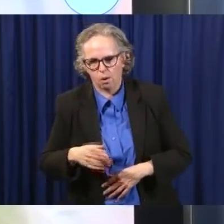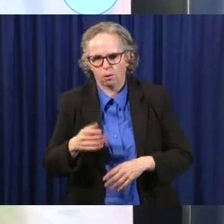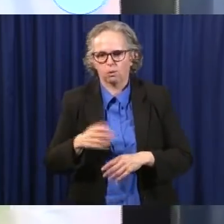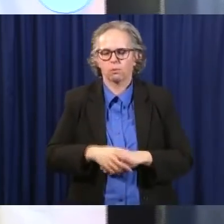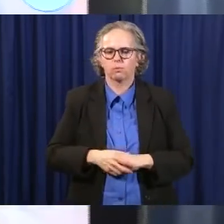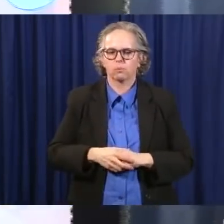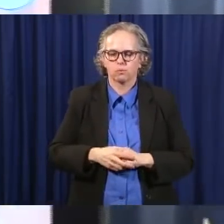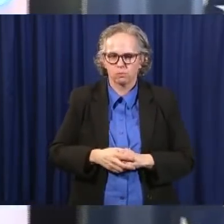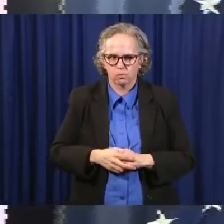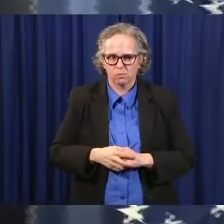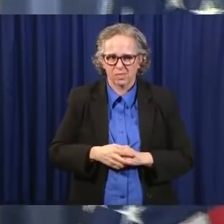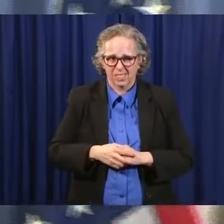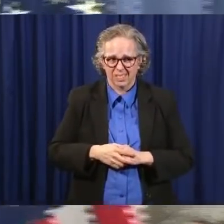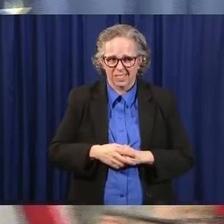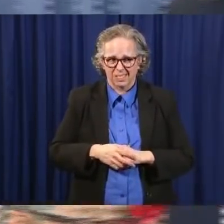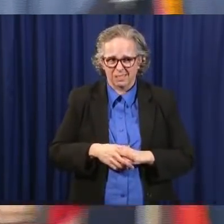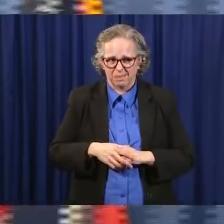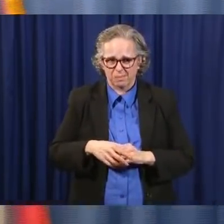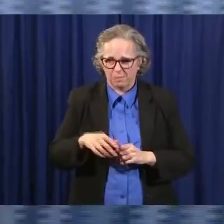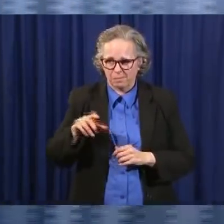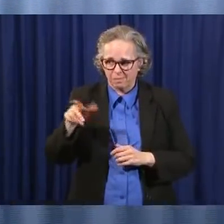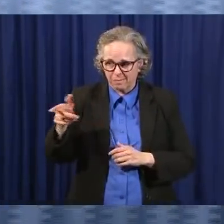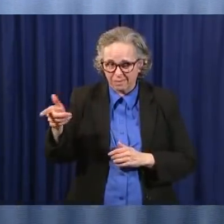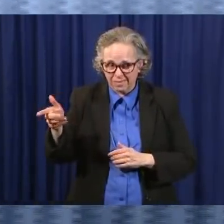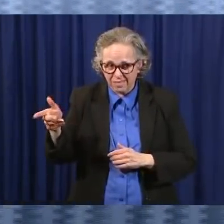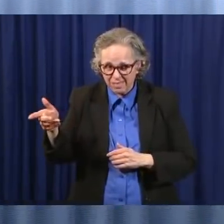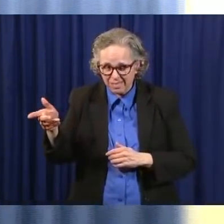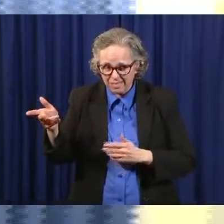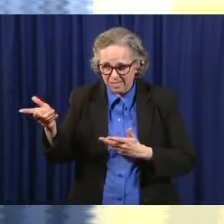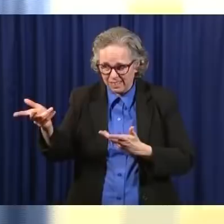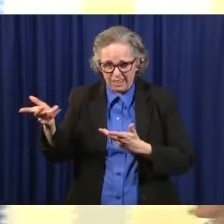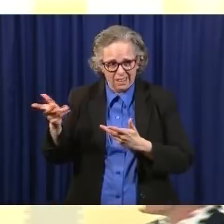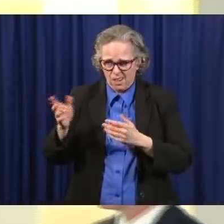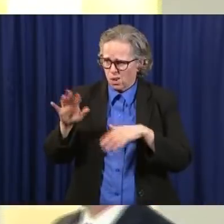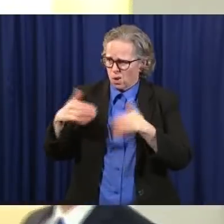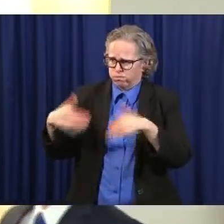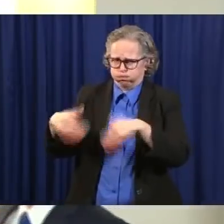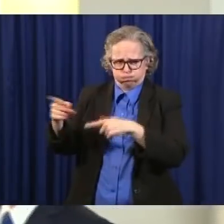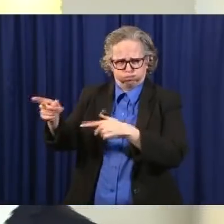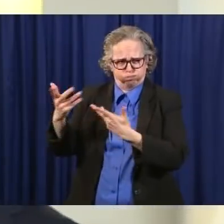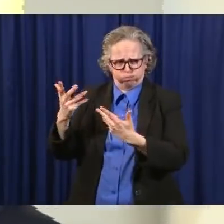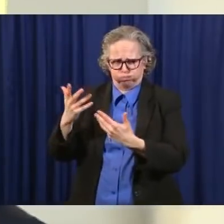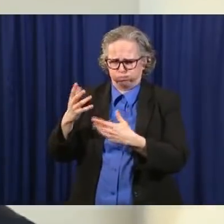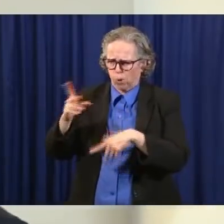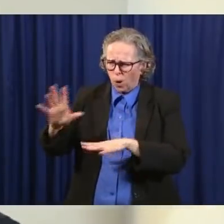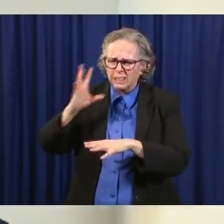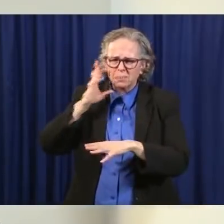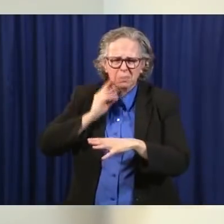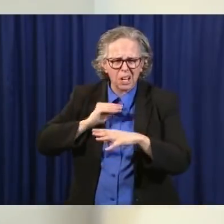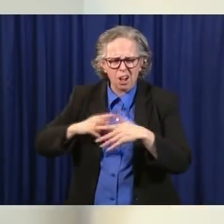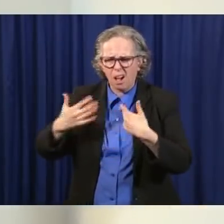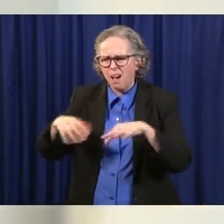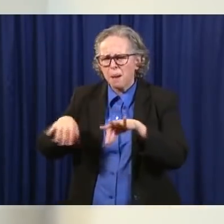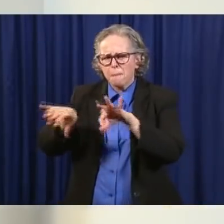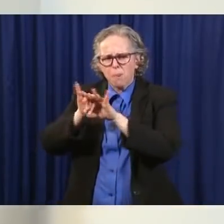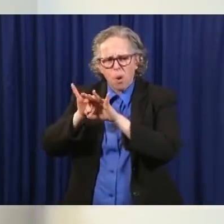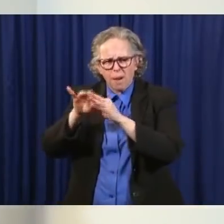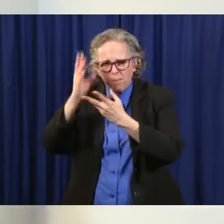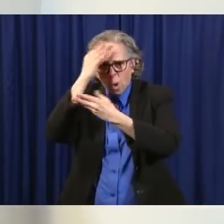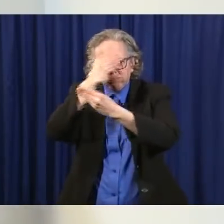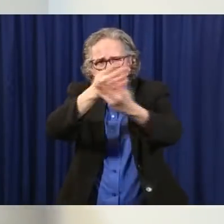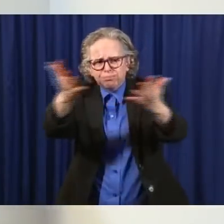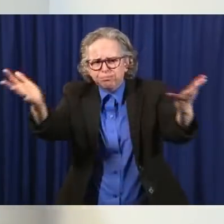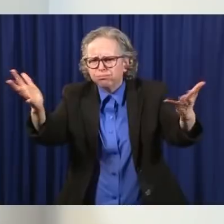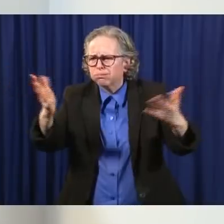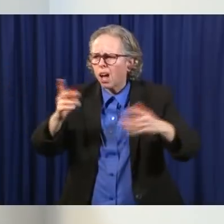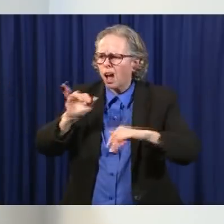Well, you're clearly, these personal experiences, I think, are really important for all of us to hear. I